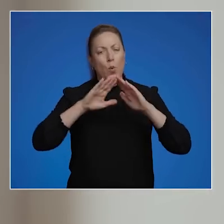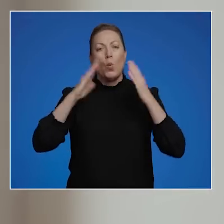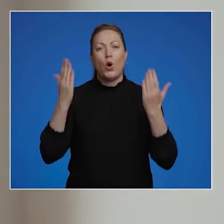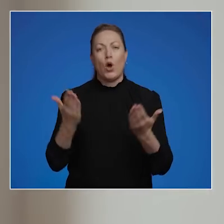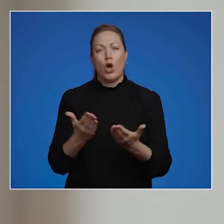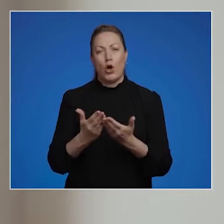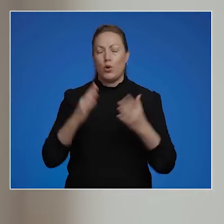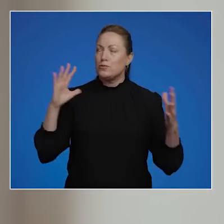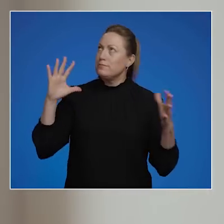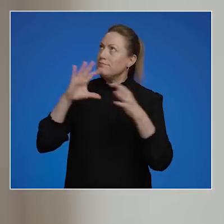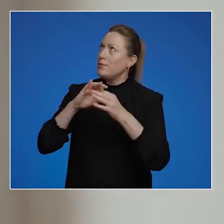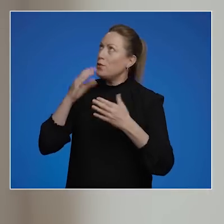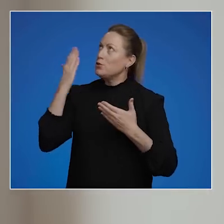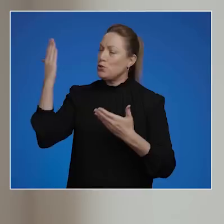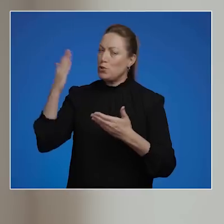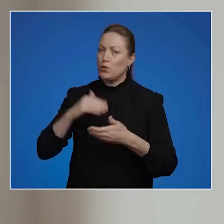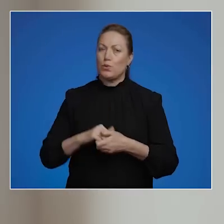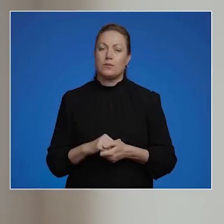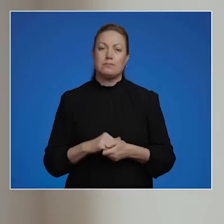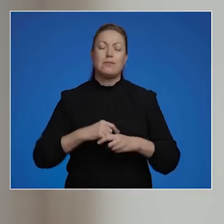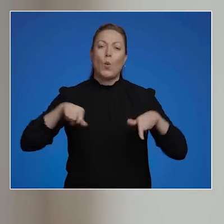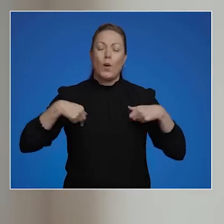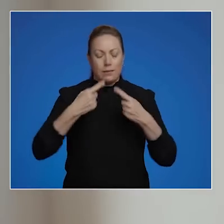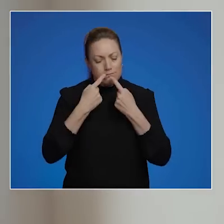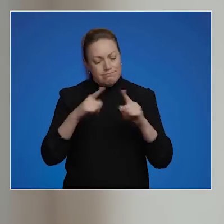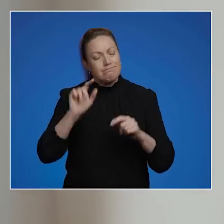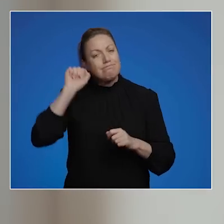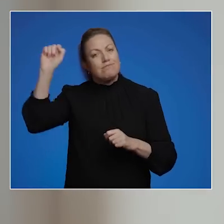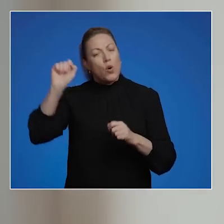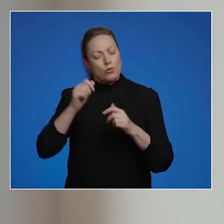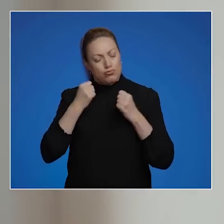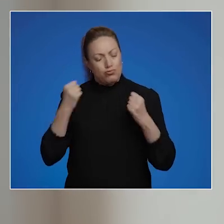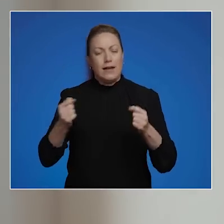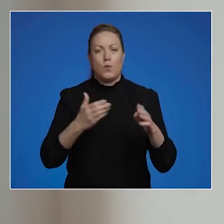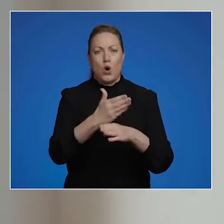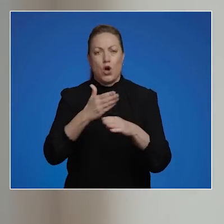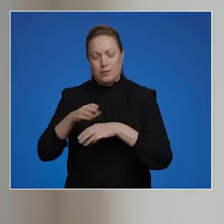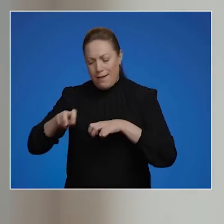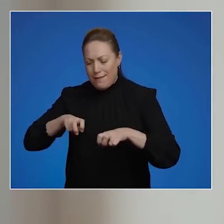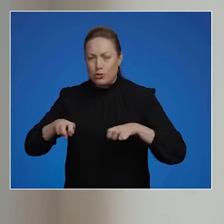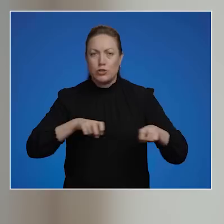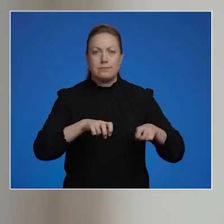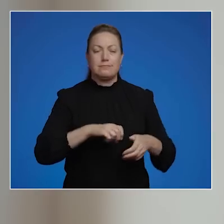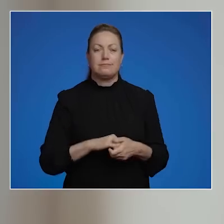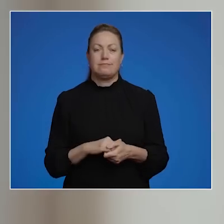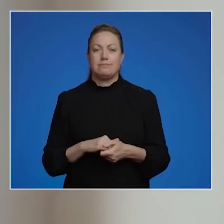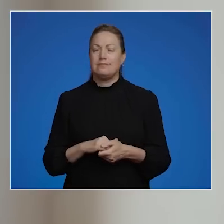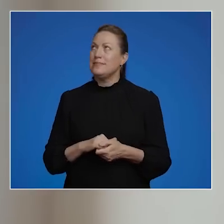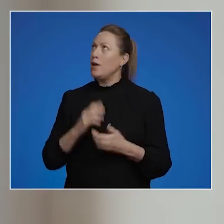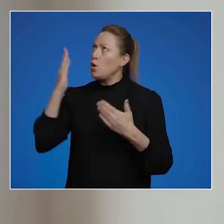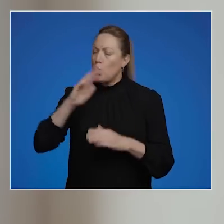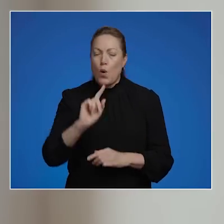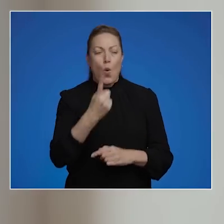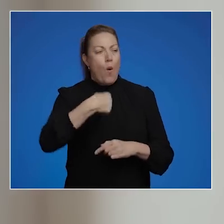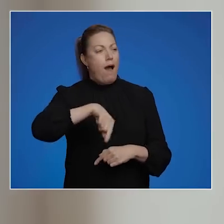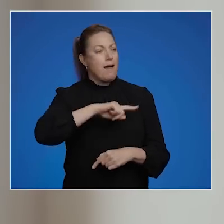people for your own possession, to proclaim everywhere your mighty works. For you have called us out of